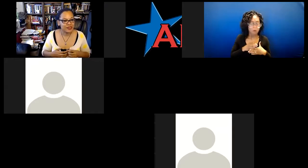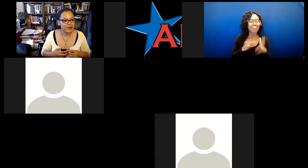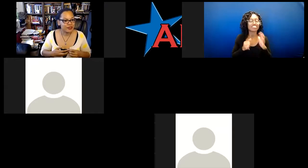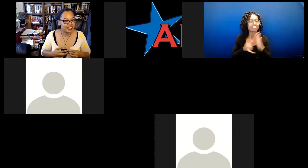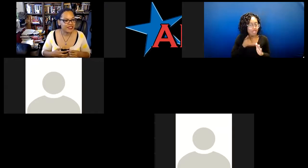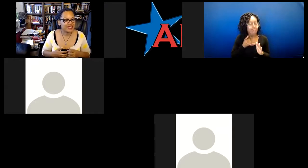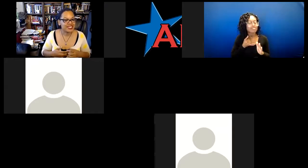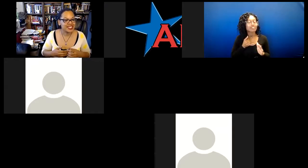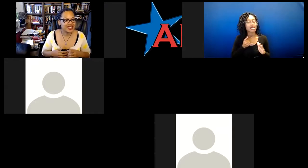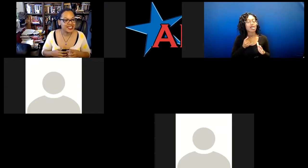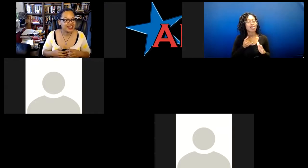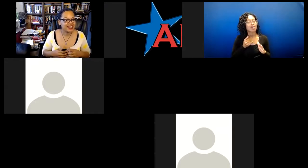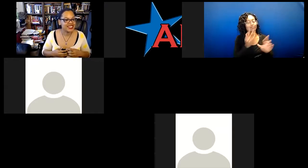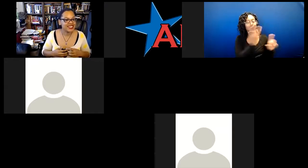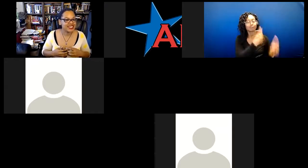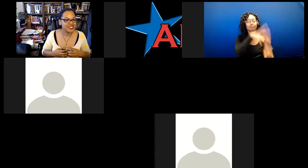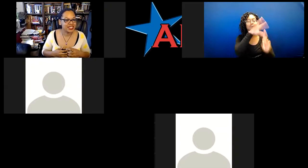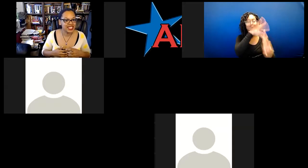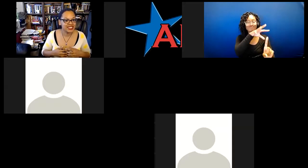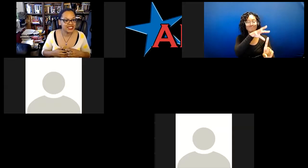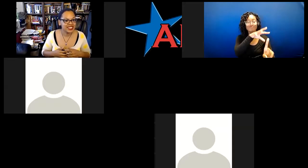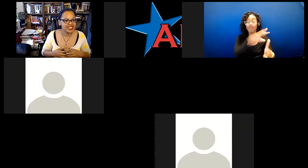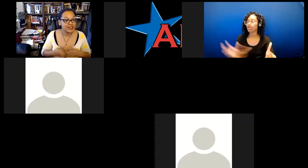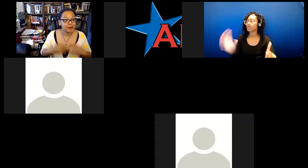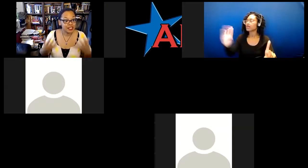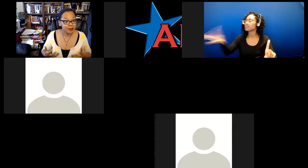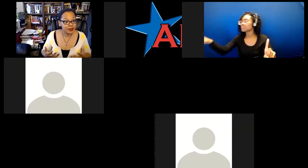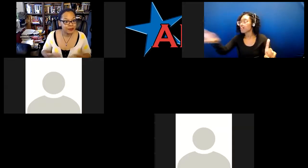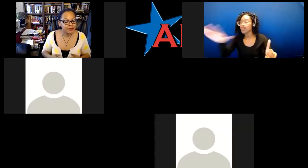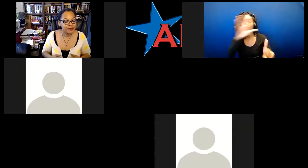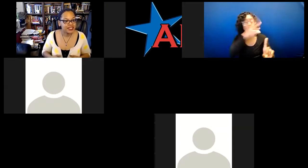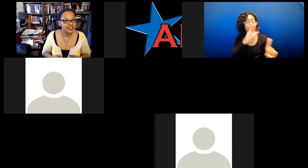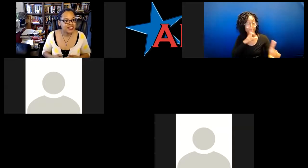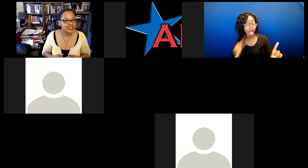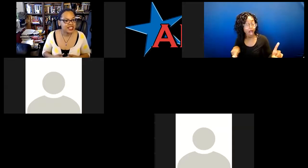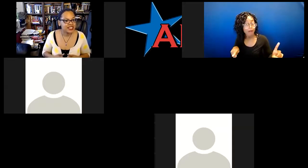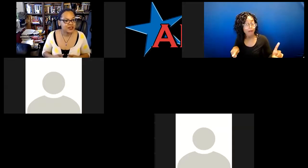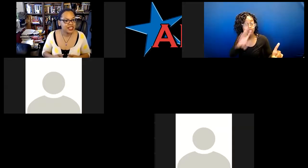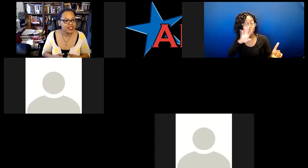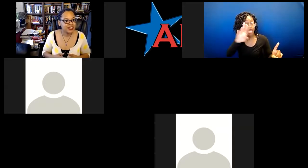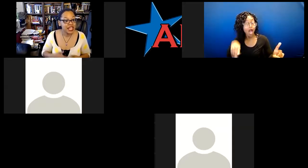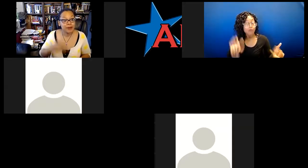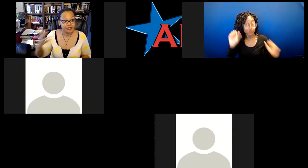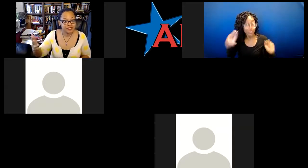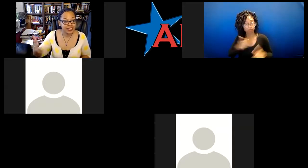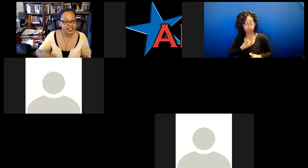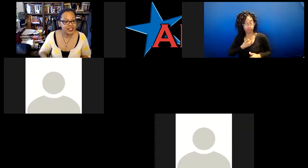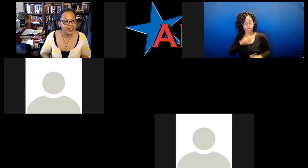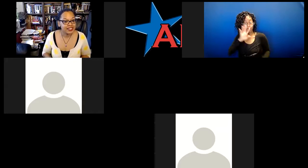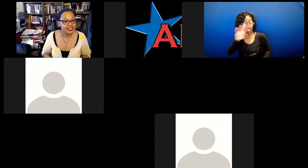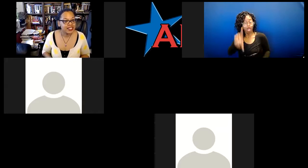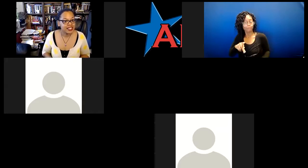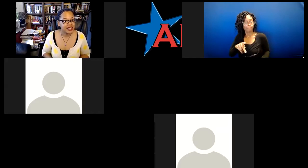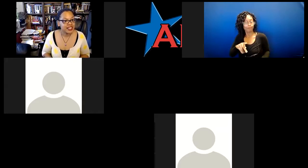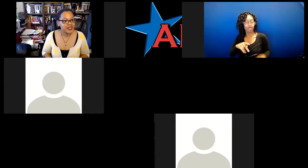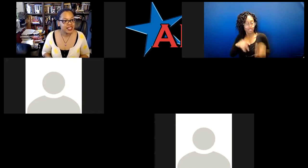for brevity, I would just say it's not saying you can't speak up. It's not saying that you can't amplify. It's